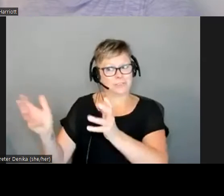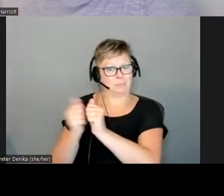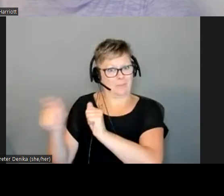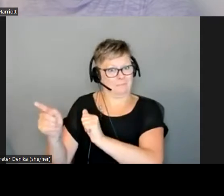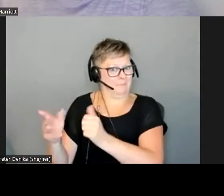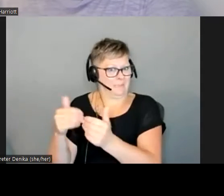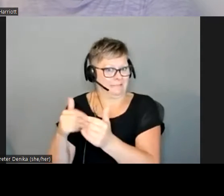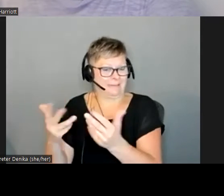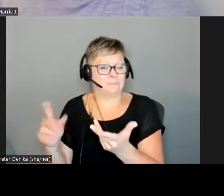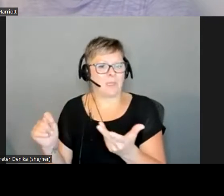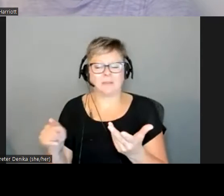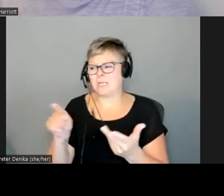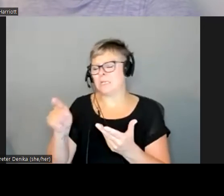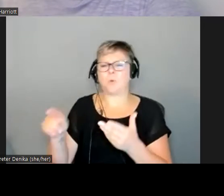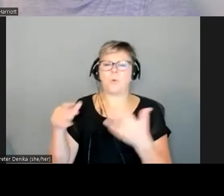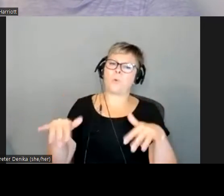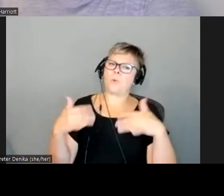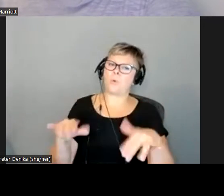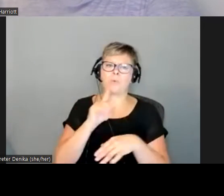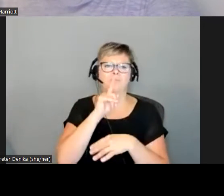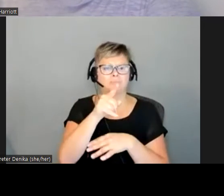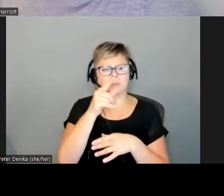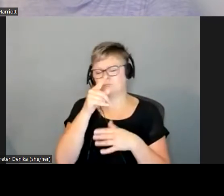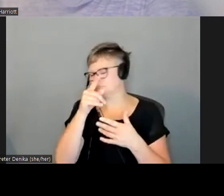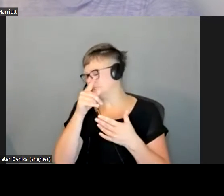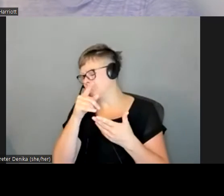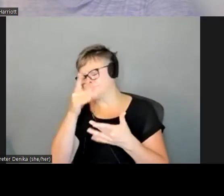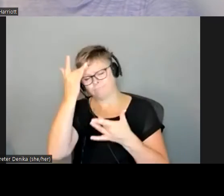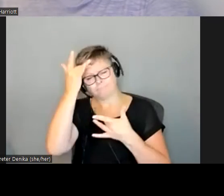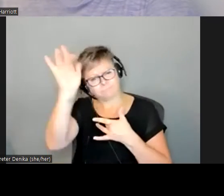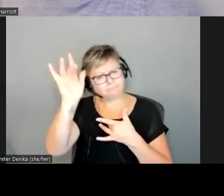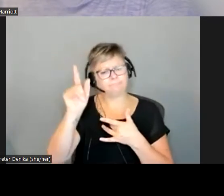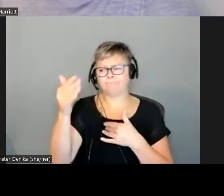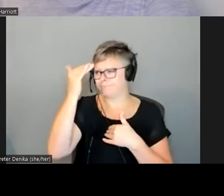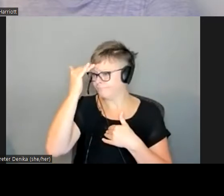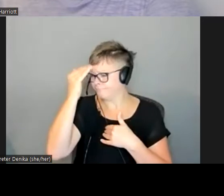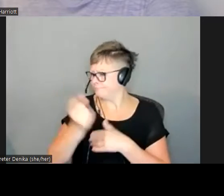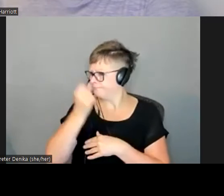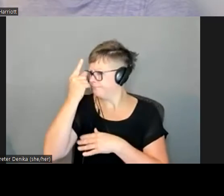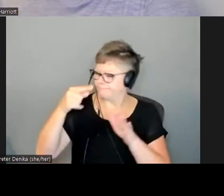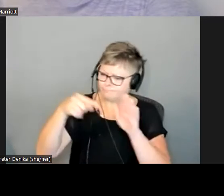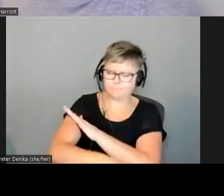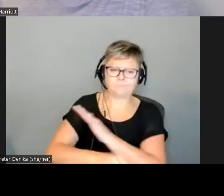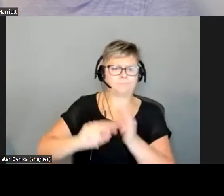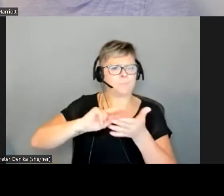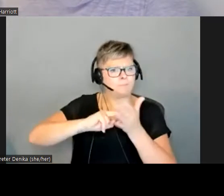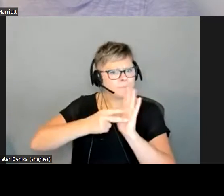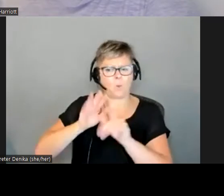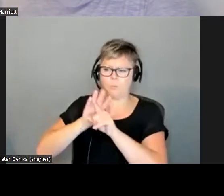he would be an amazing resource of bringing information to the understanding of what the oppression